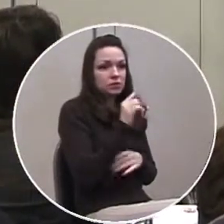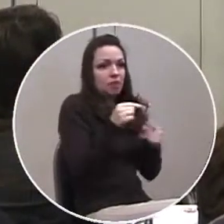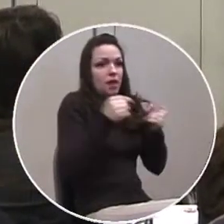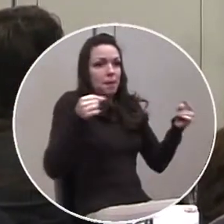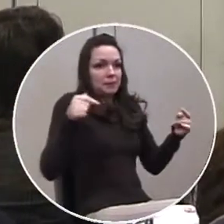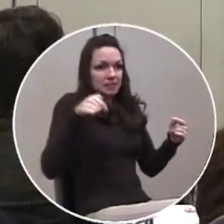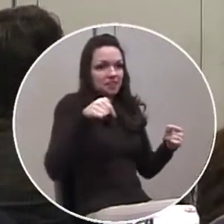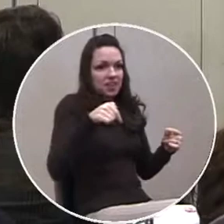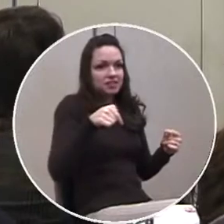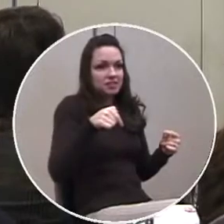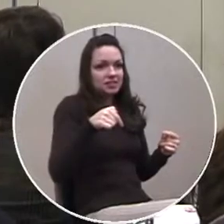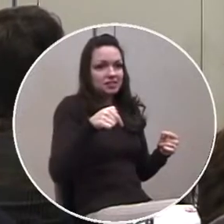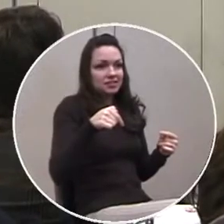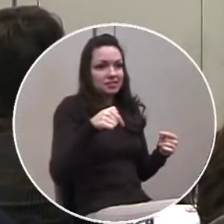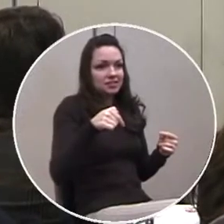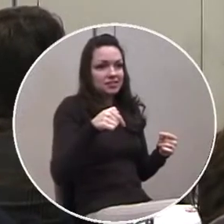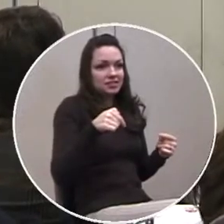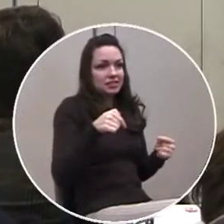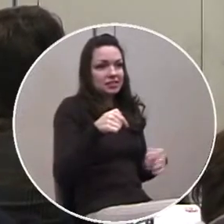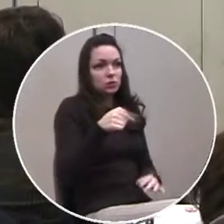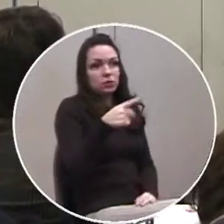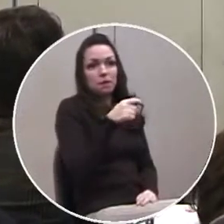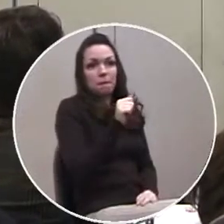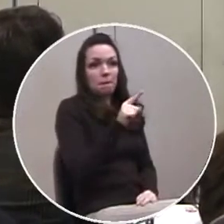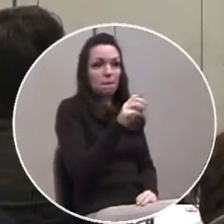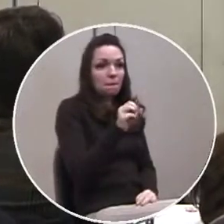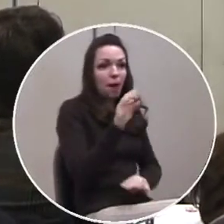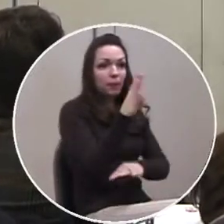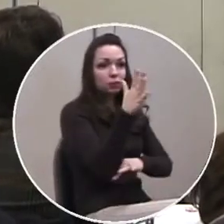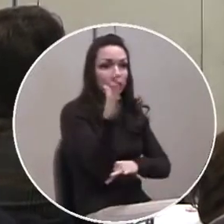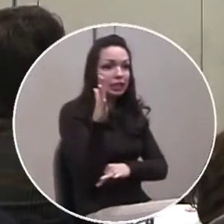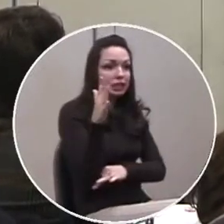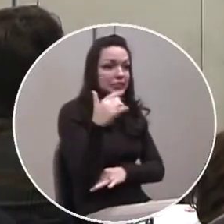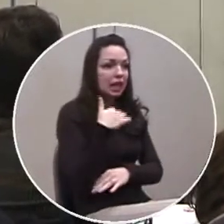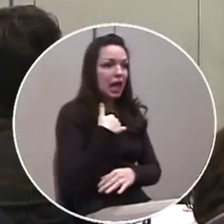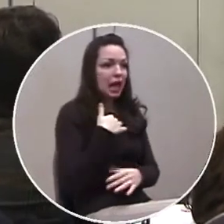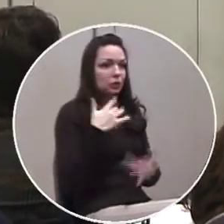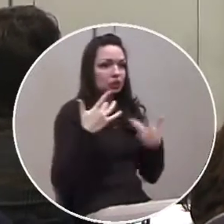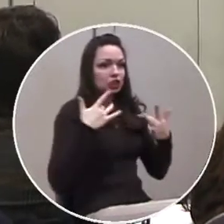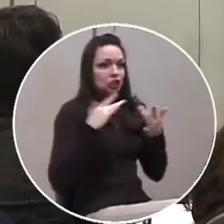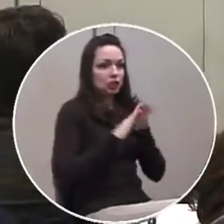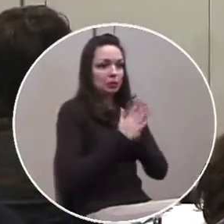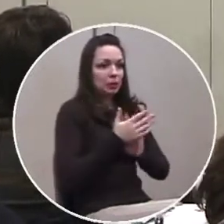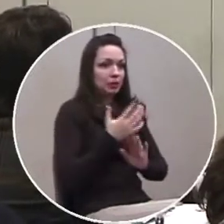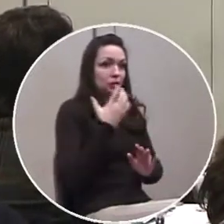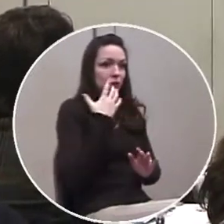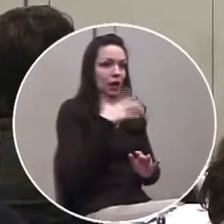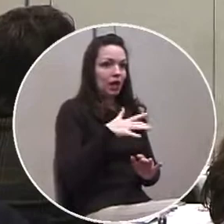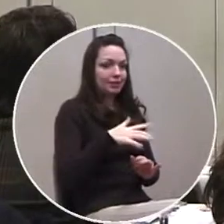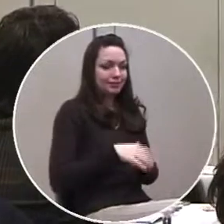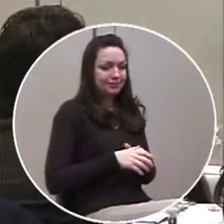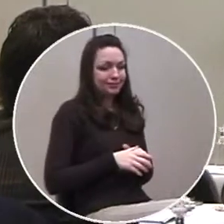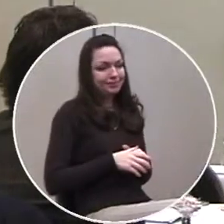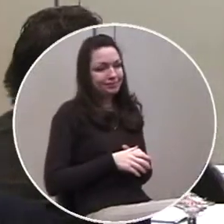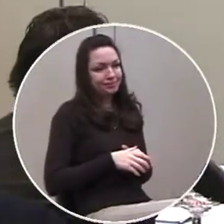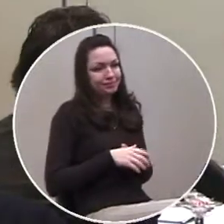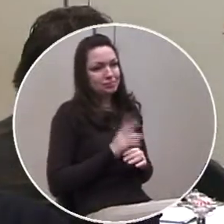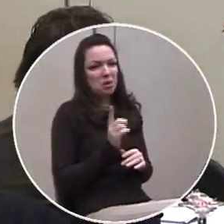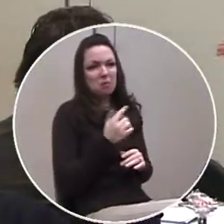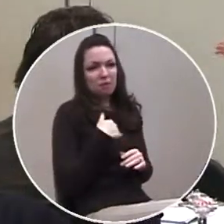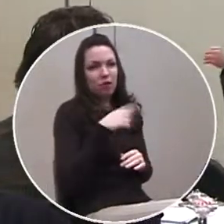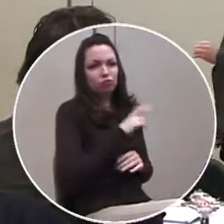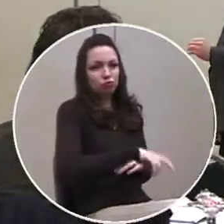this, right? I mean, it was palm trees, and I was concerned about getting too warm. But wherever I